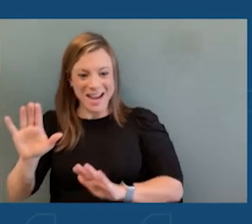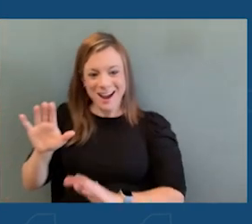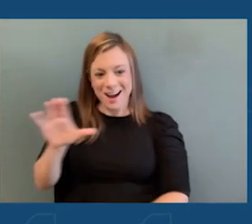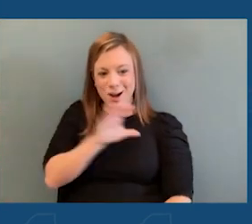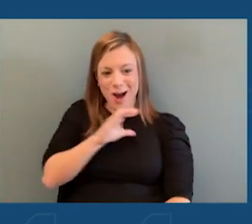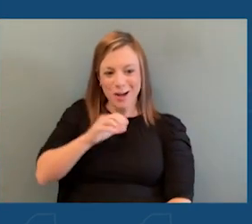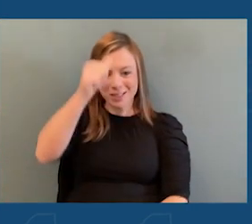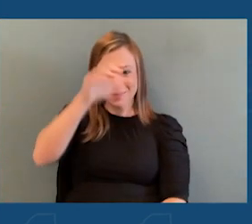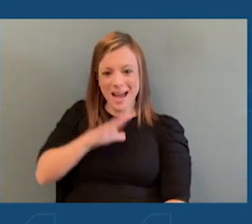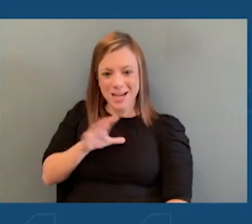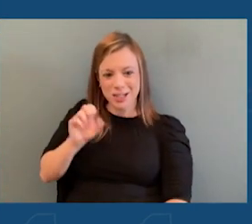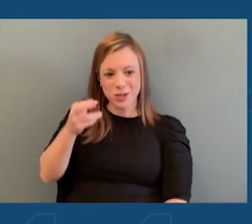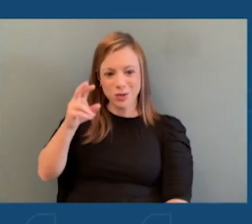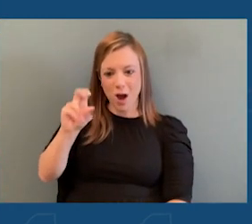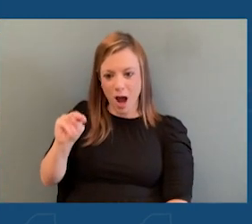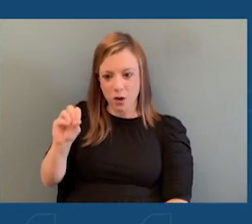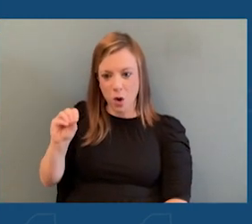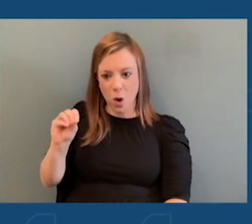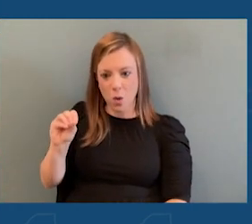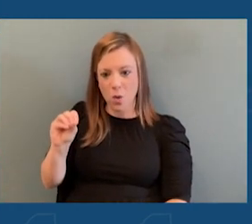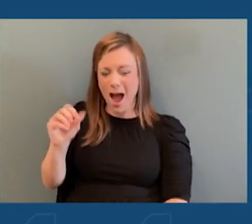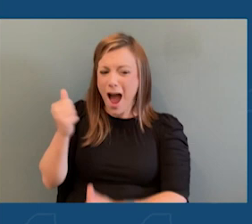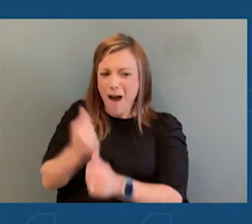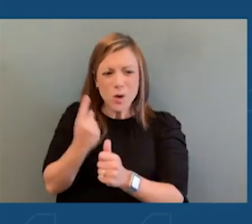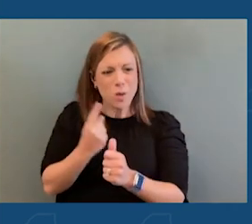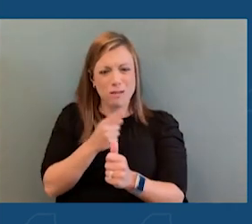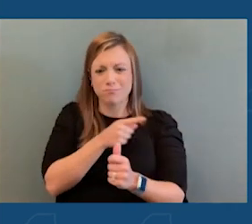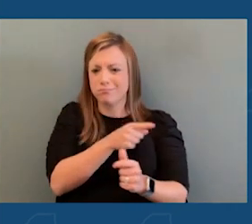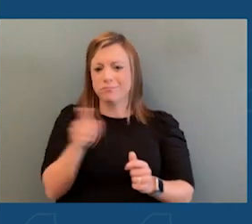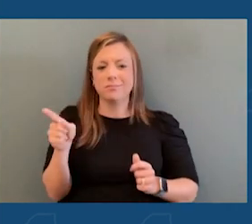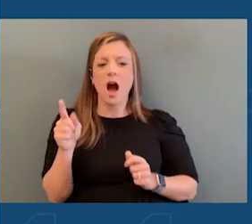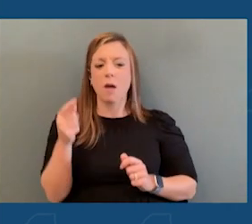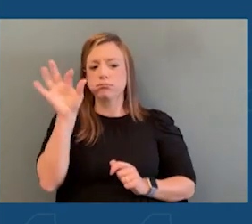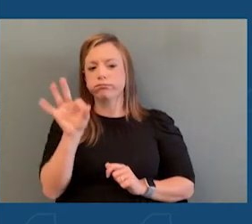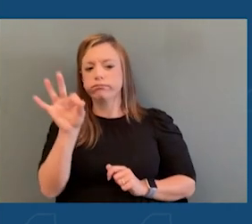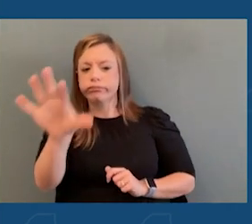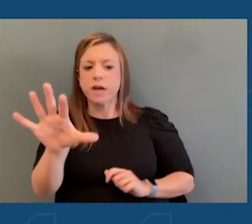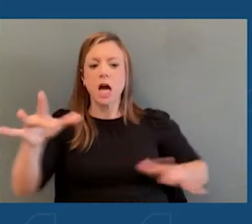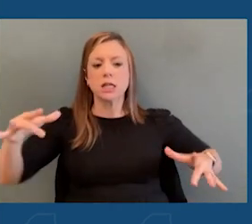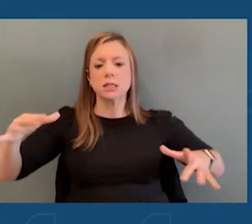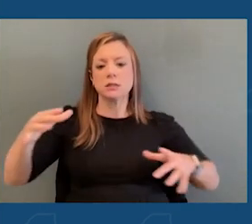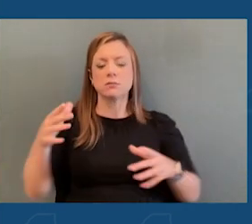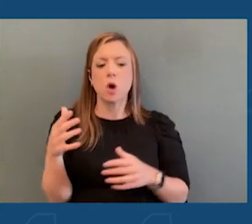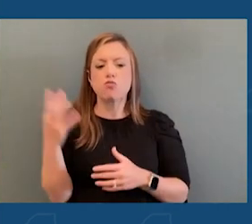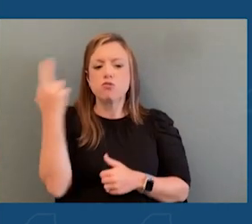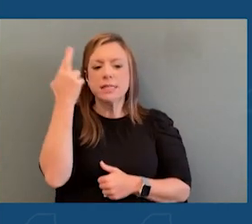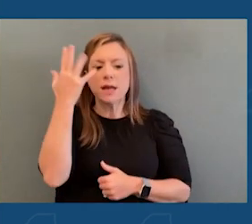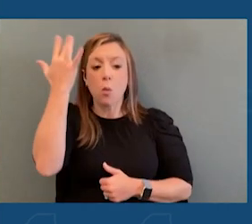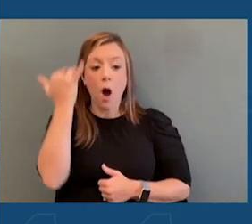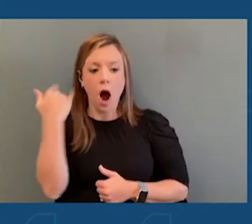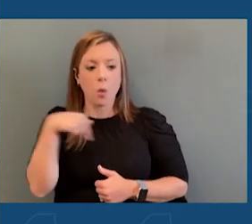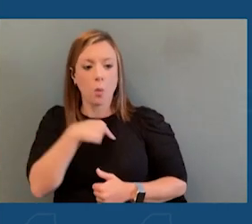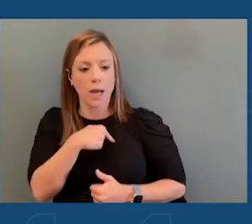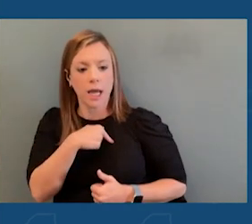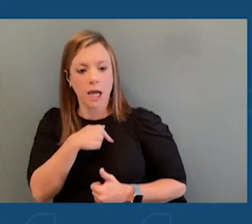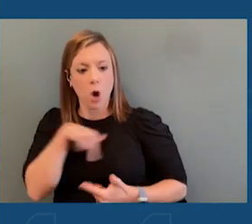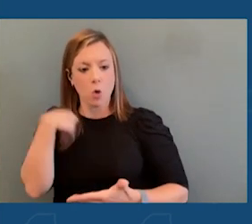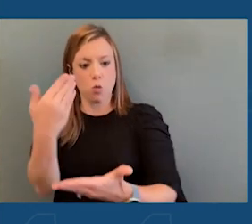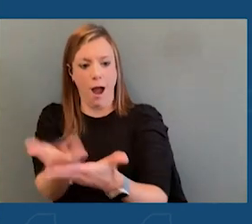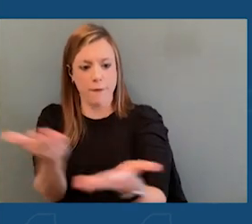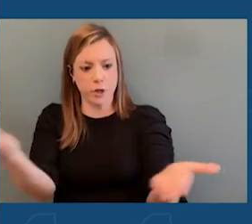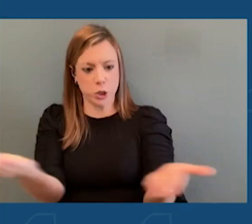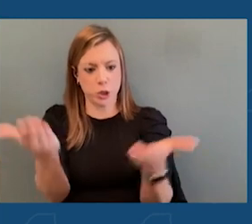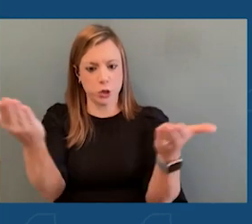here. And Andrew, I want to give you a summary on how we got here. This is part